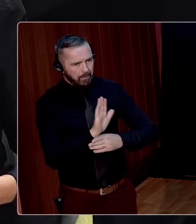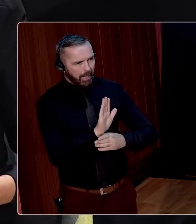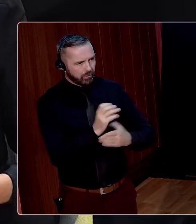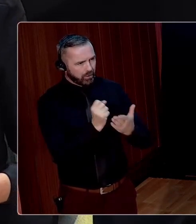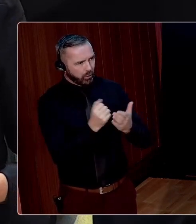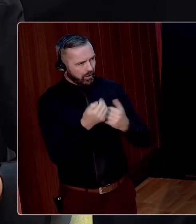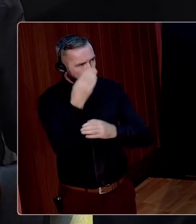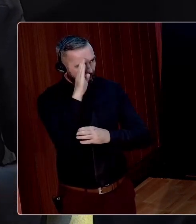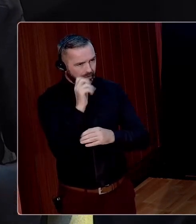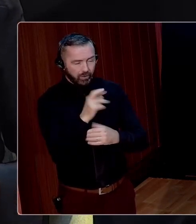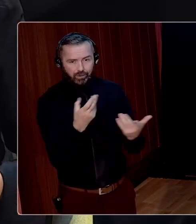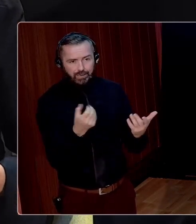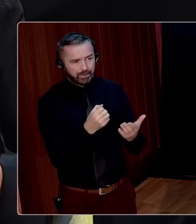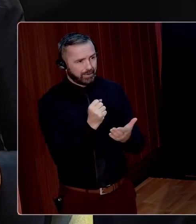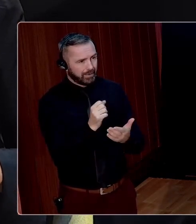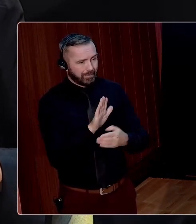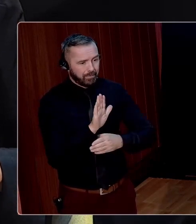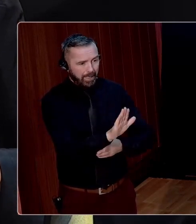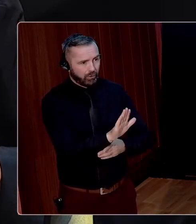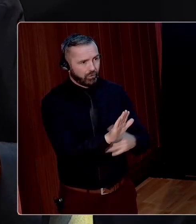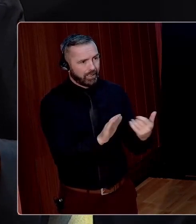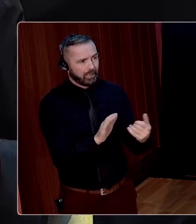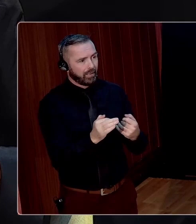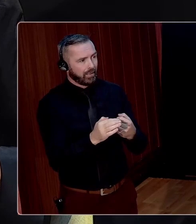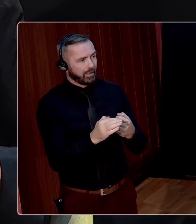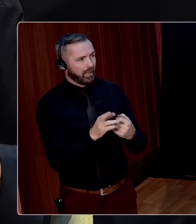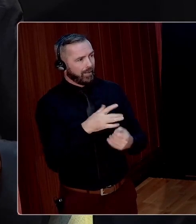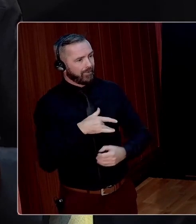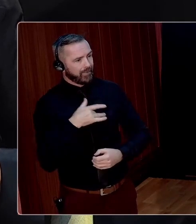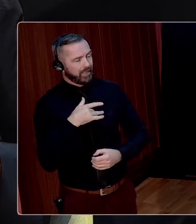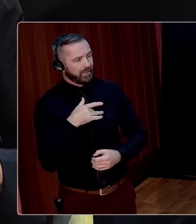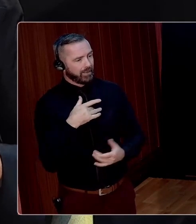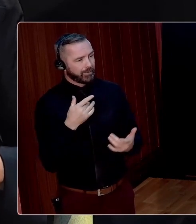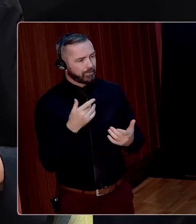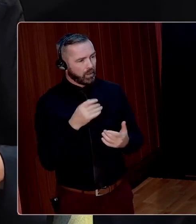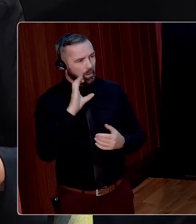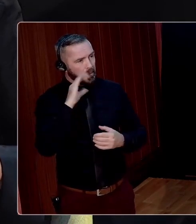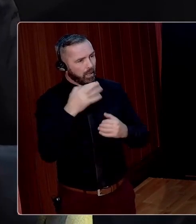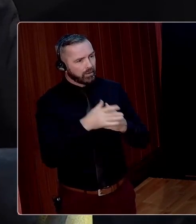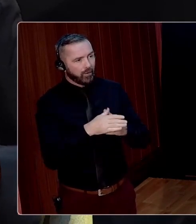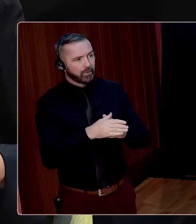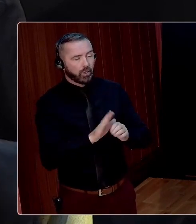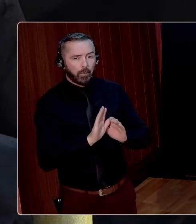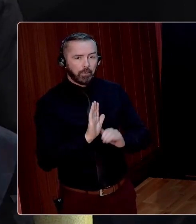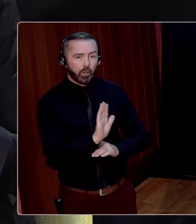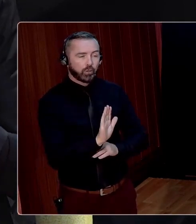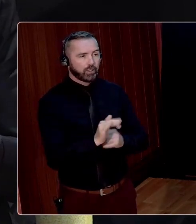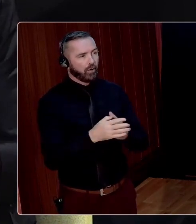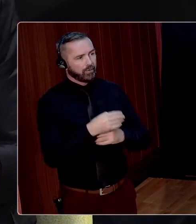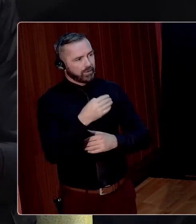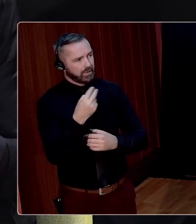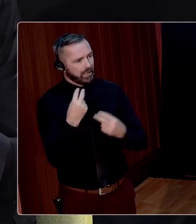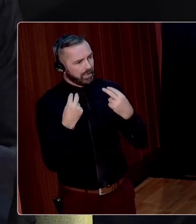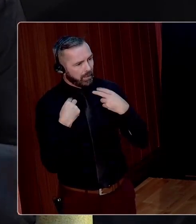of the mandatory of anything being mandatory is over more than anything else. I see, because of the compulsion and because